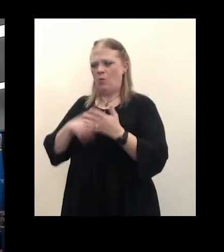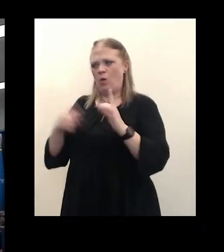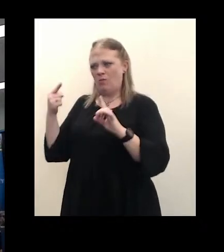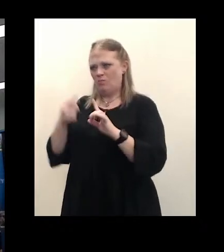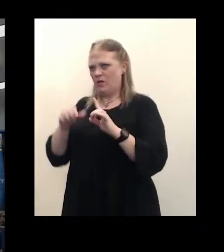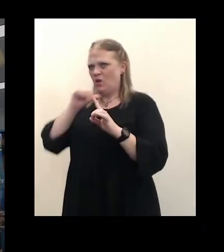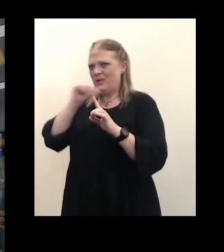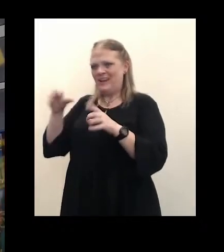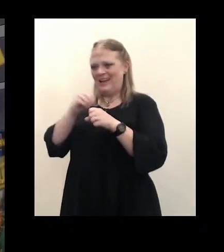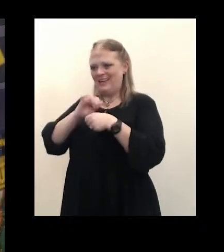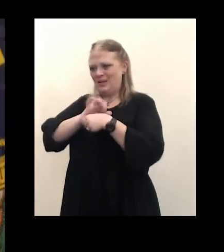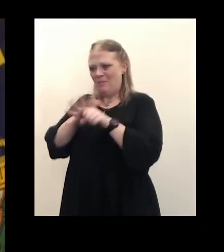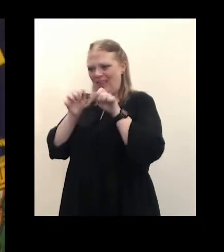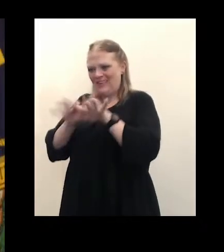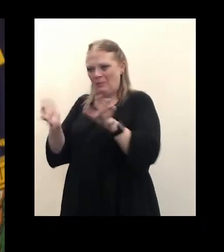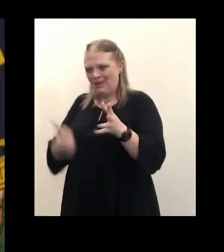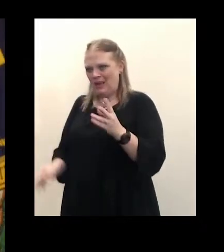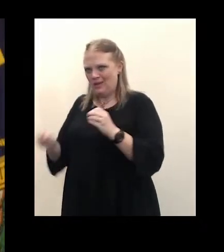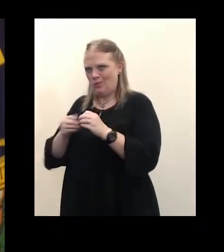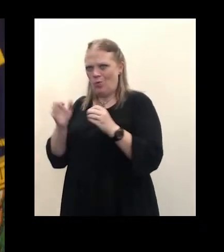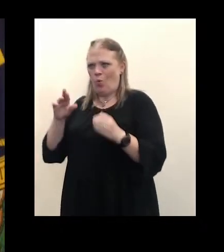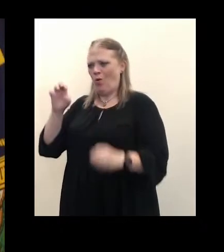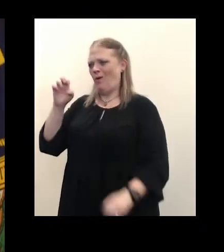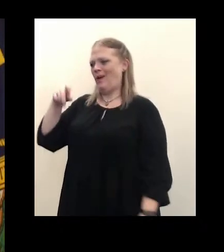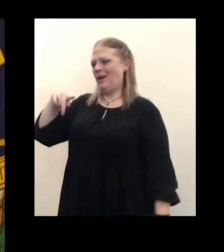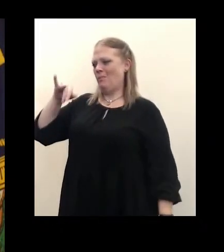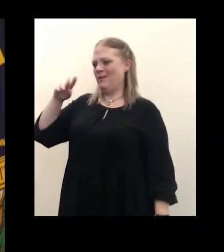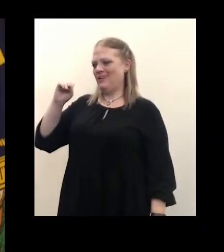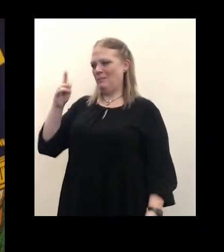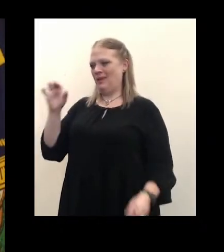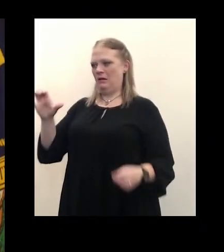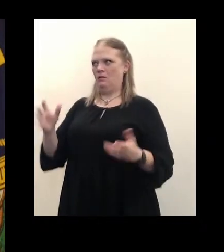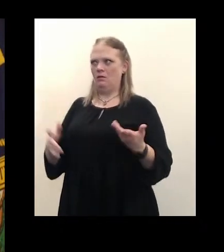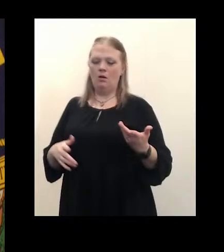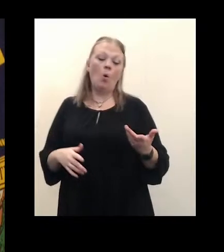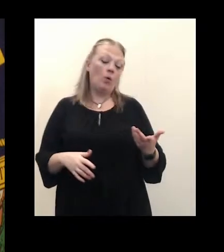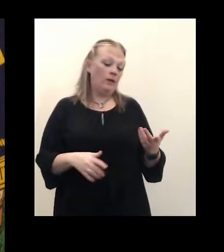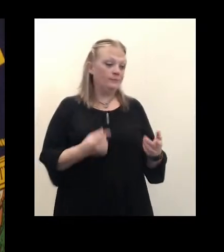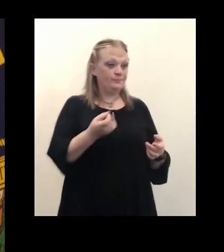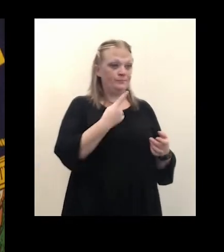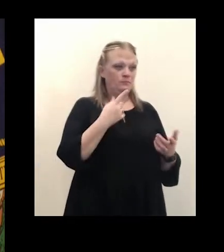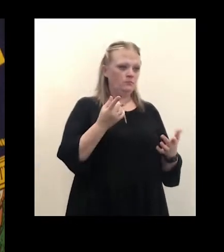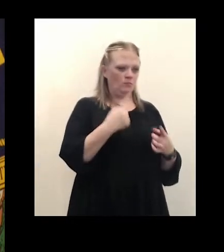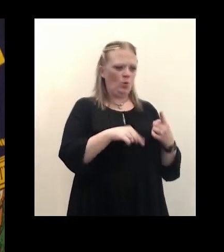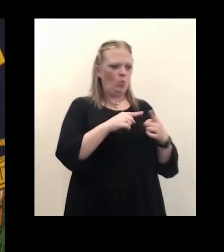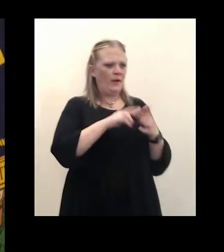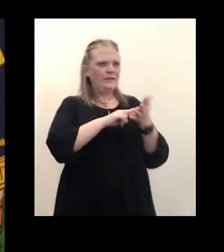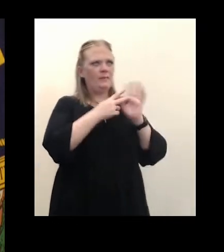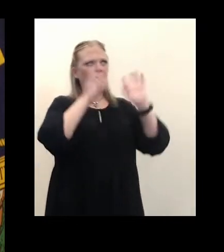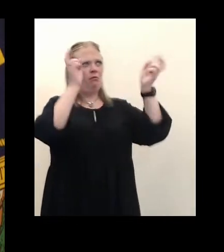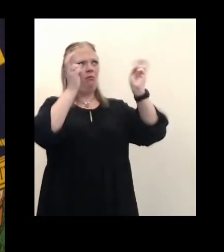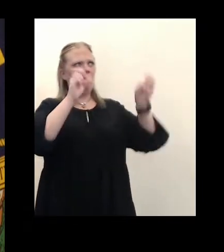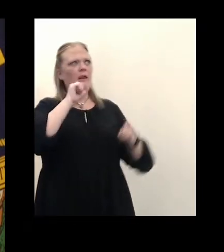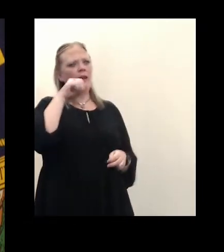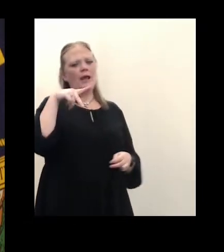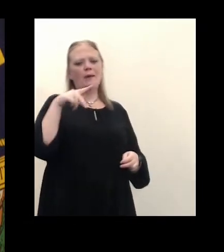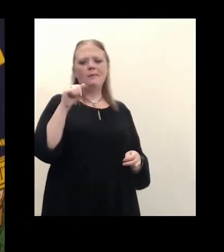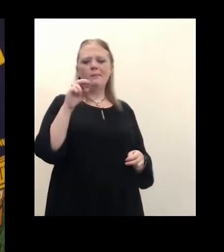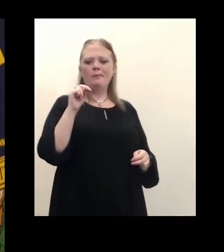pandemic or epidemic? Well, the question was, at what point are we no longer in a pandemic or an